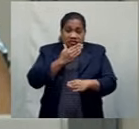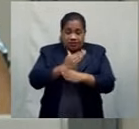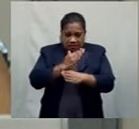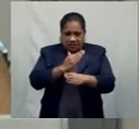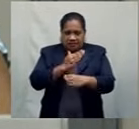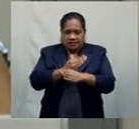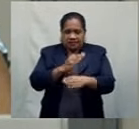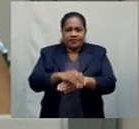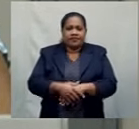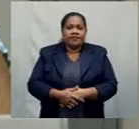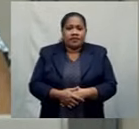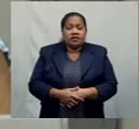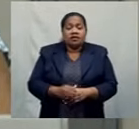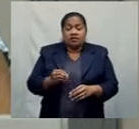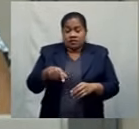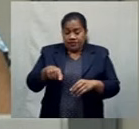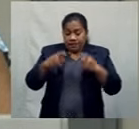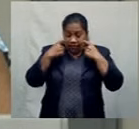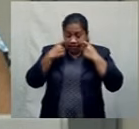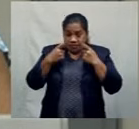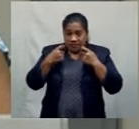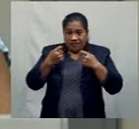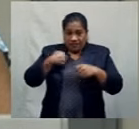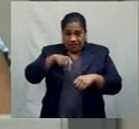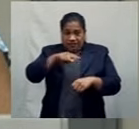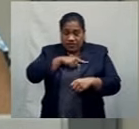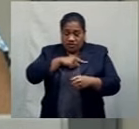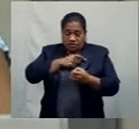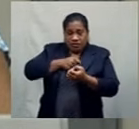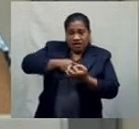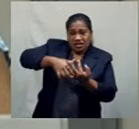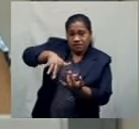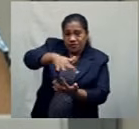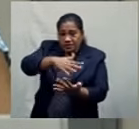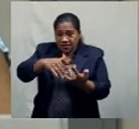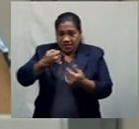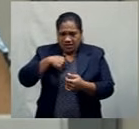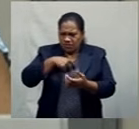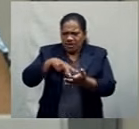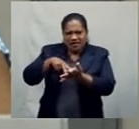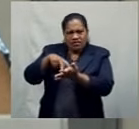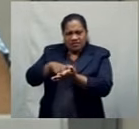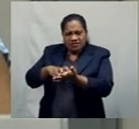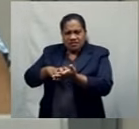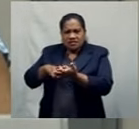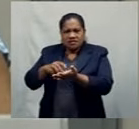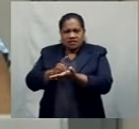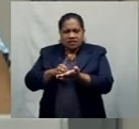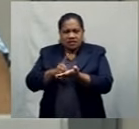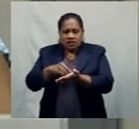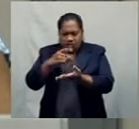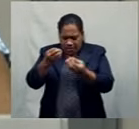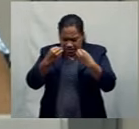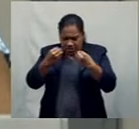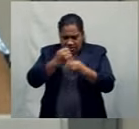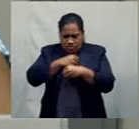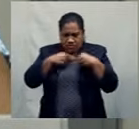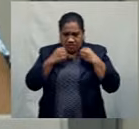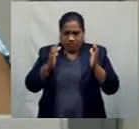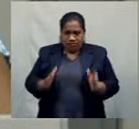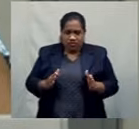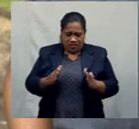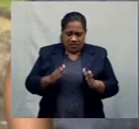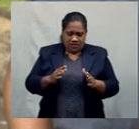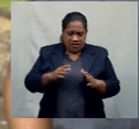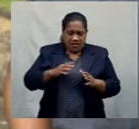that by exposing each of us to a weakened form of the disease, we can teach our body's immune system to fight